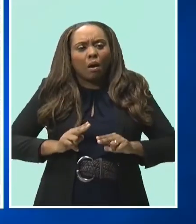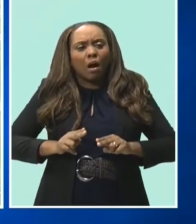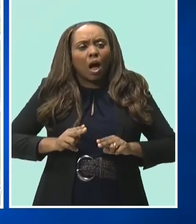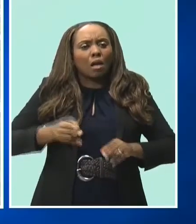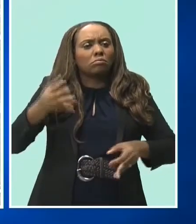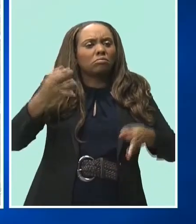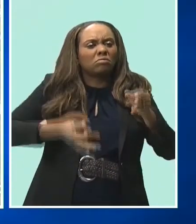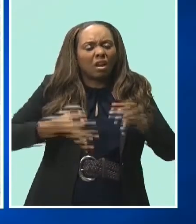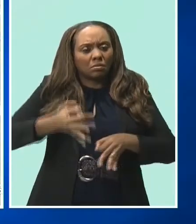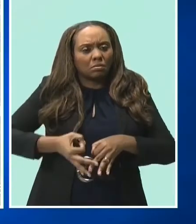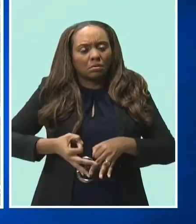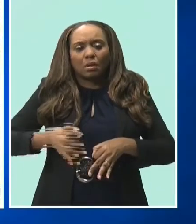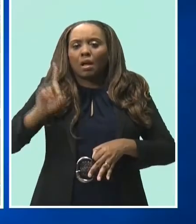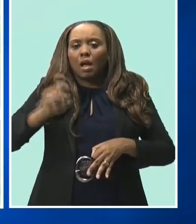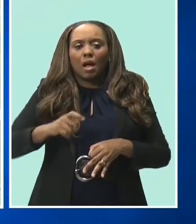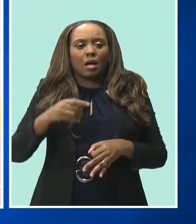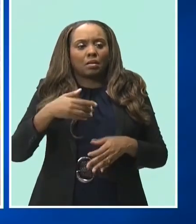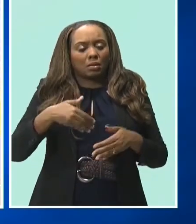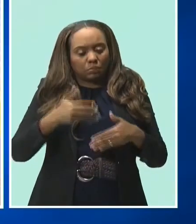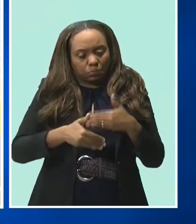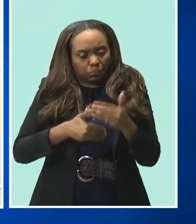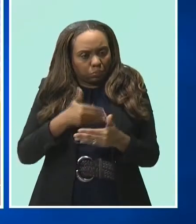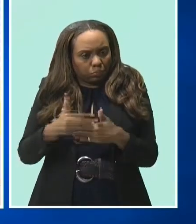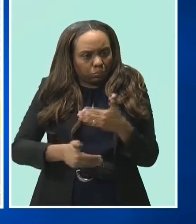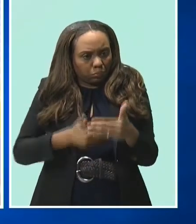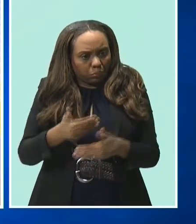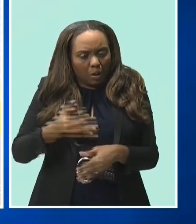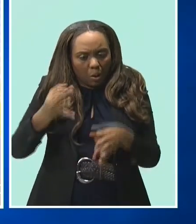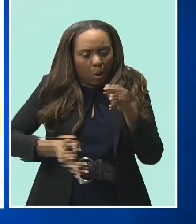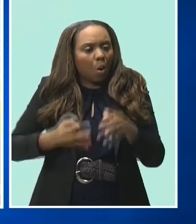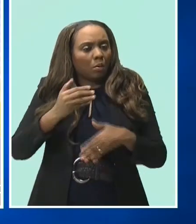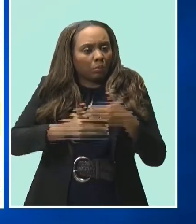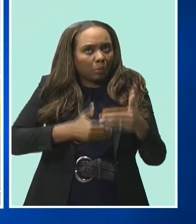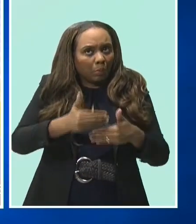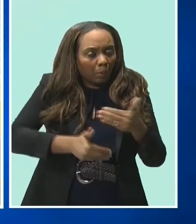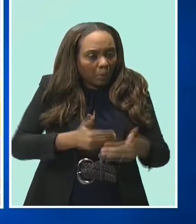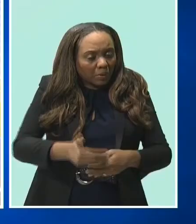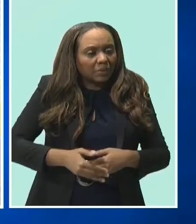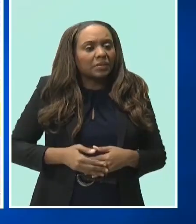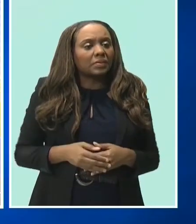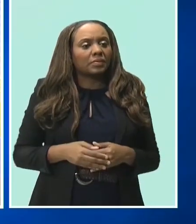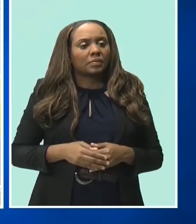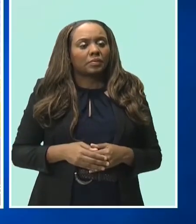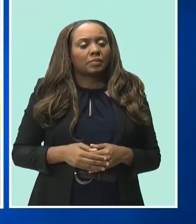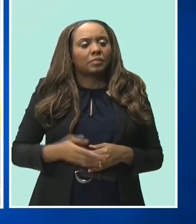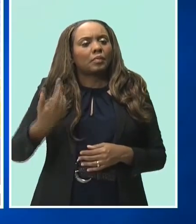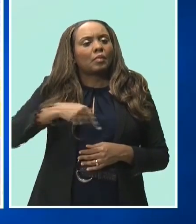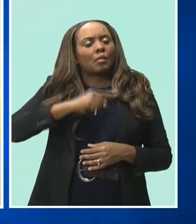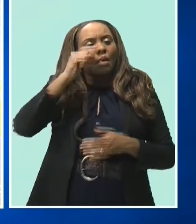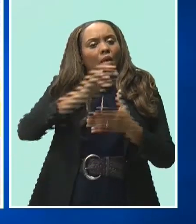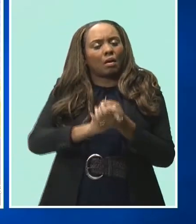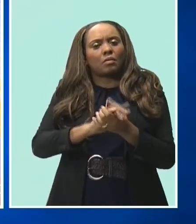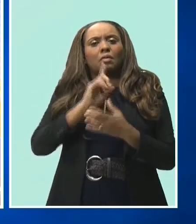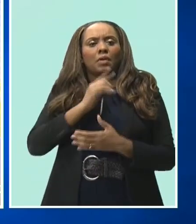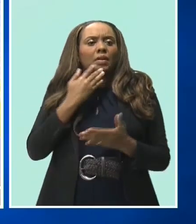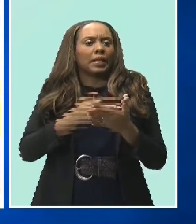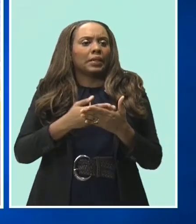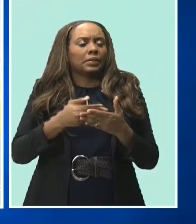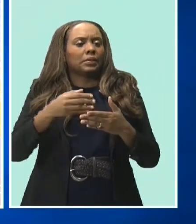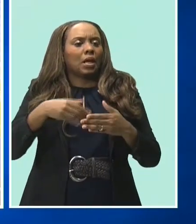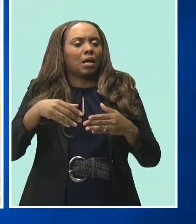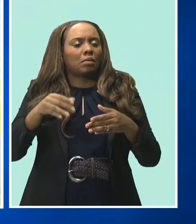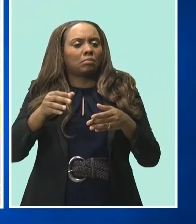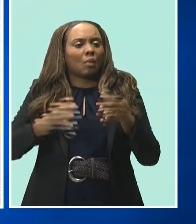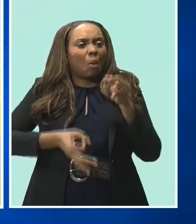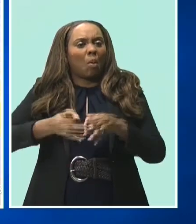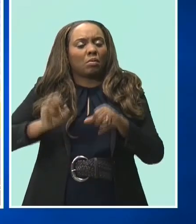due process must take their course. For the Antigua Barbuda Defense Force, we believe in the judicial system as